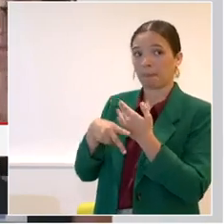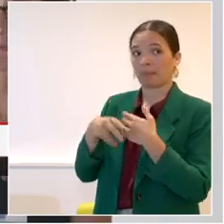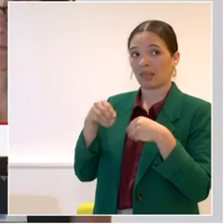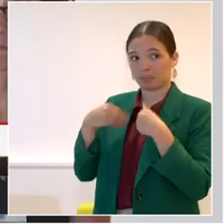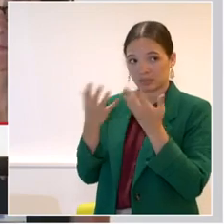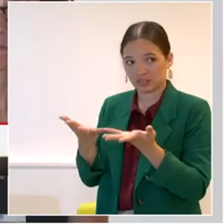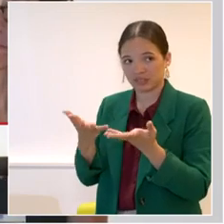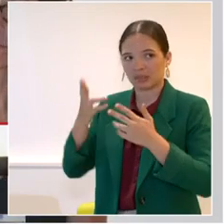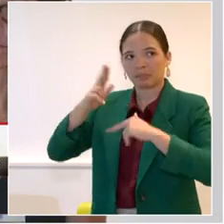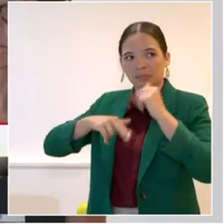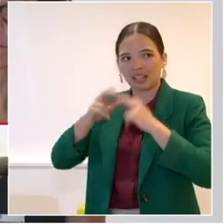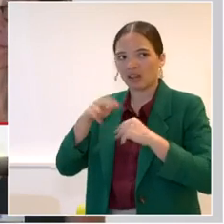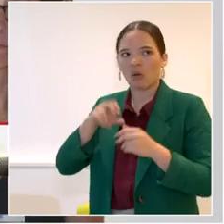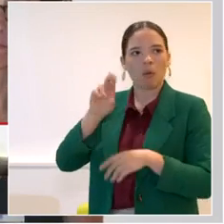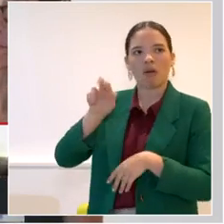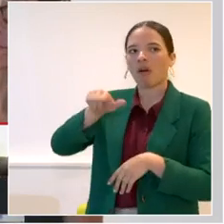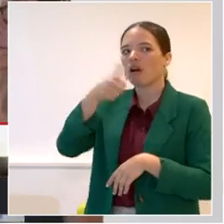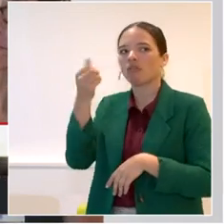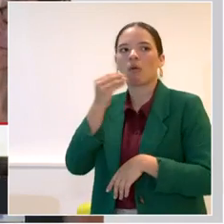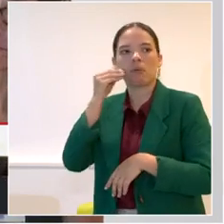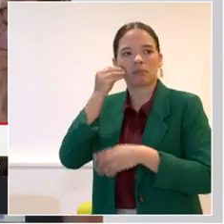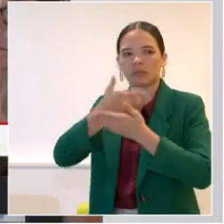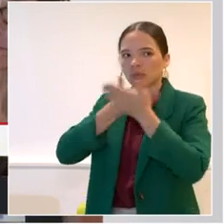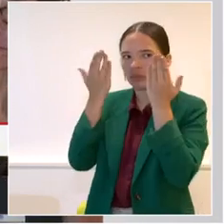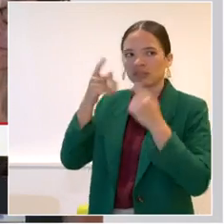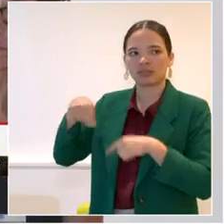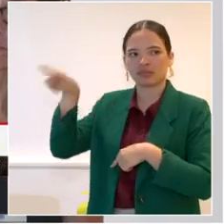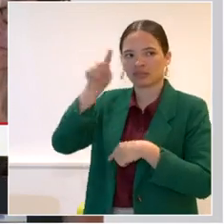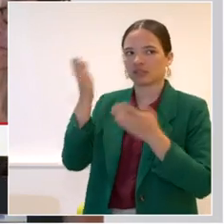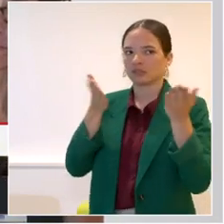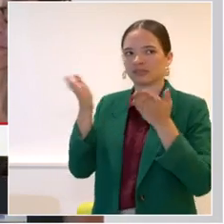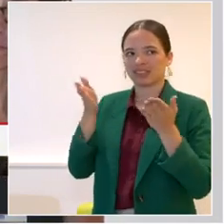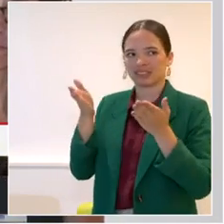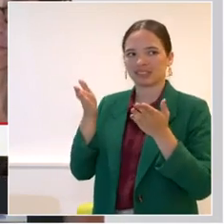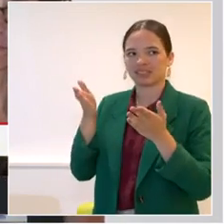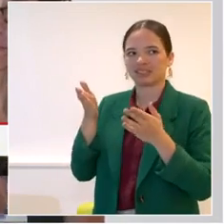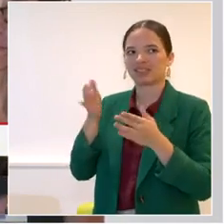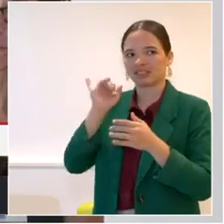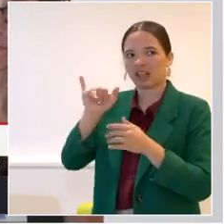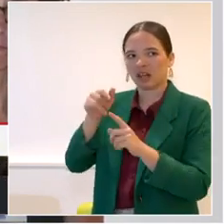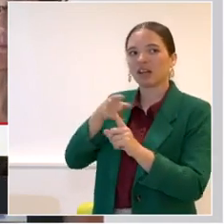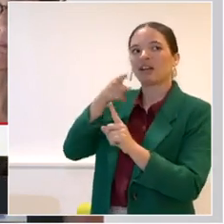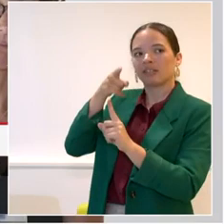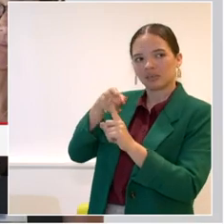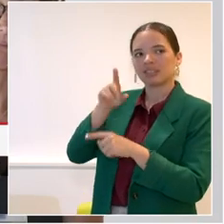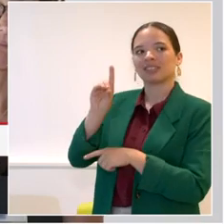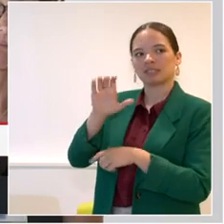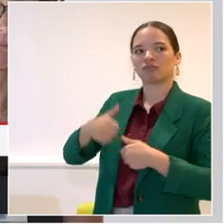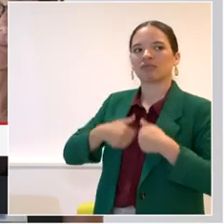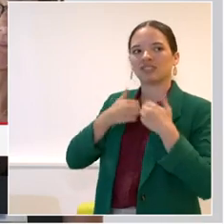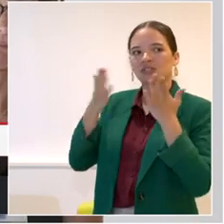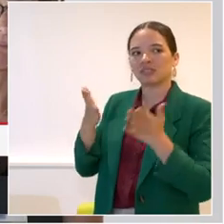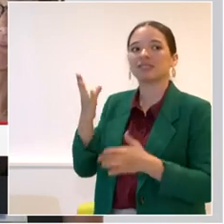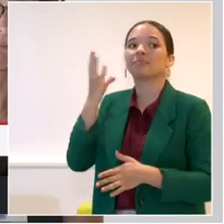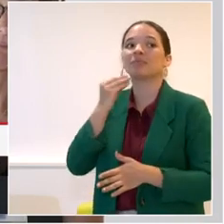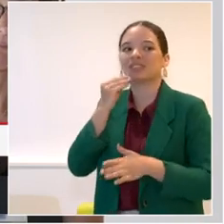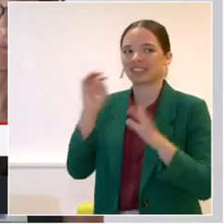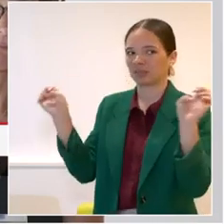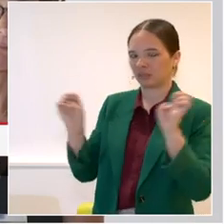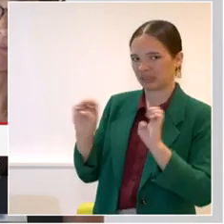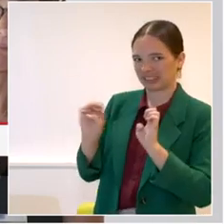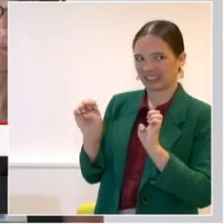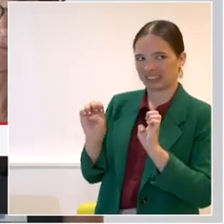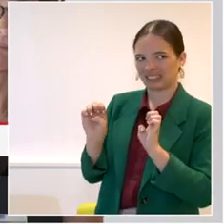all throughout the homeless services system, are designed for DC residents who are experiencing emergencies, or DC